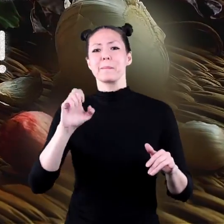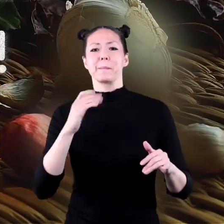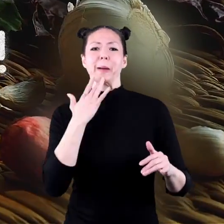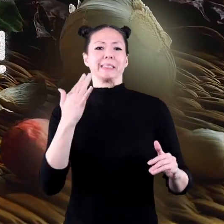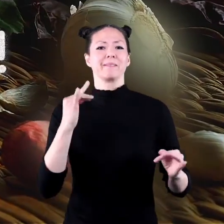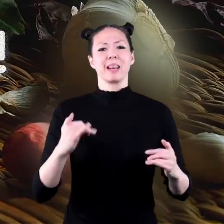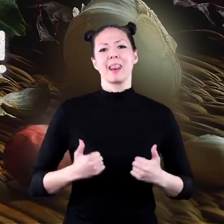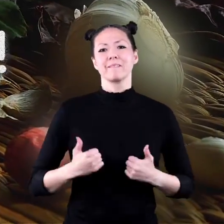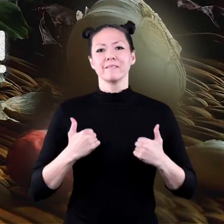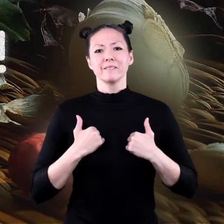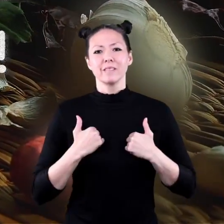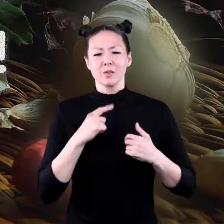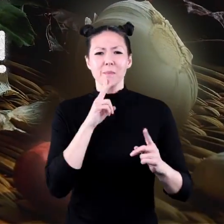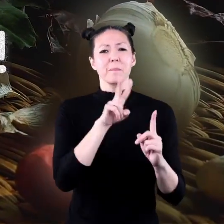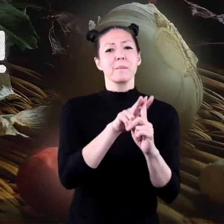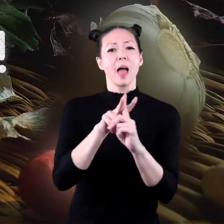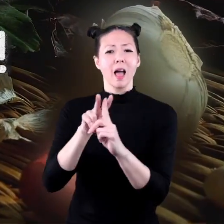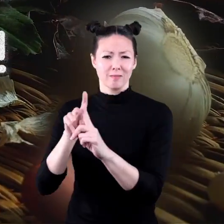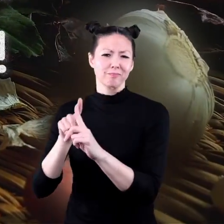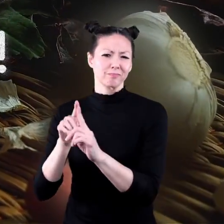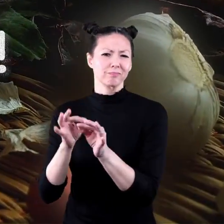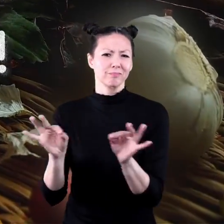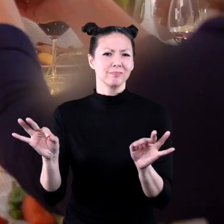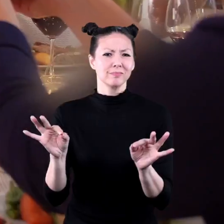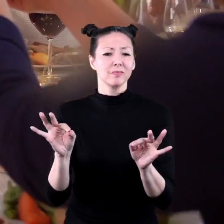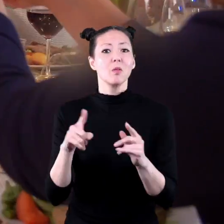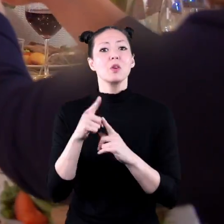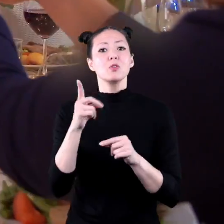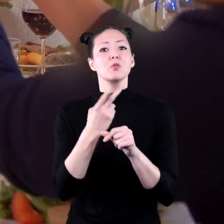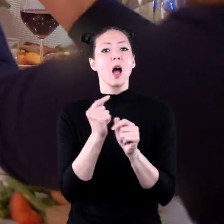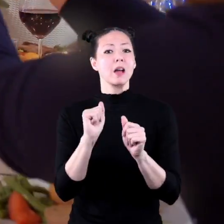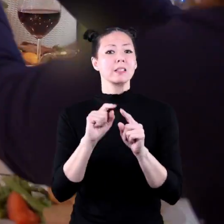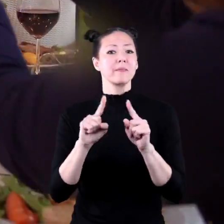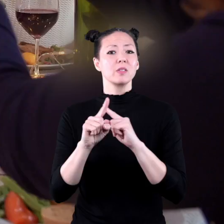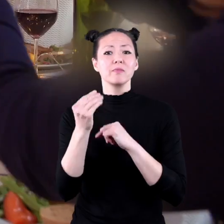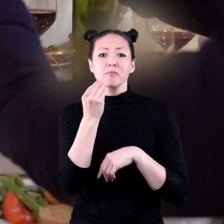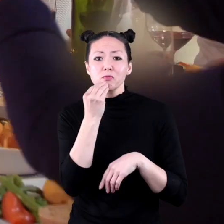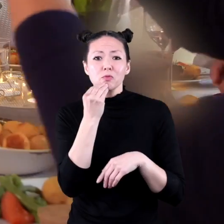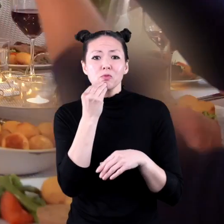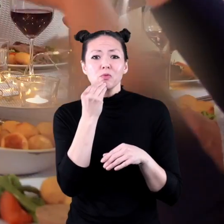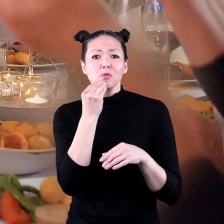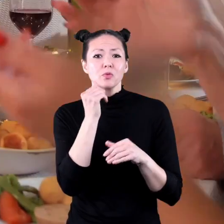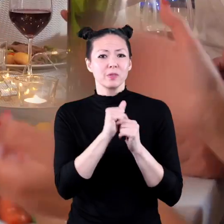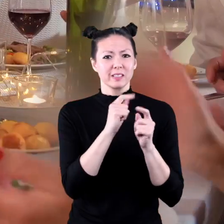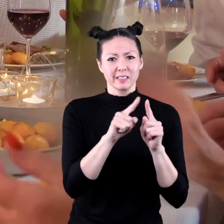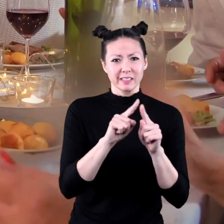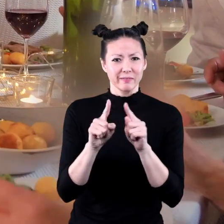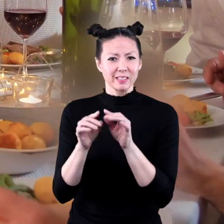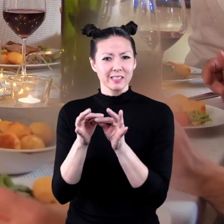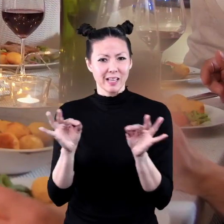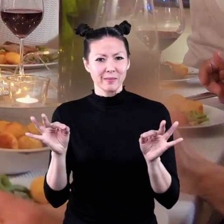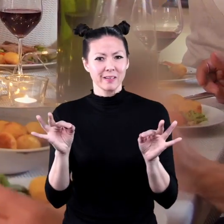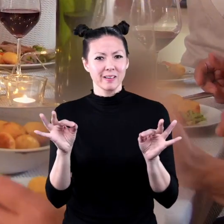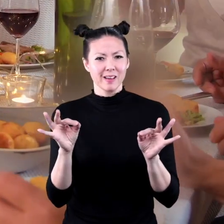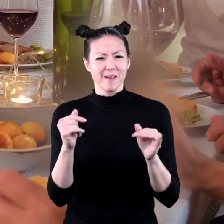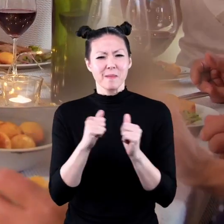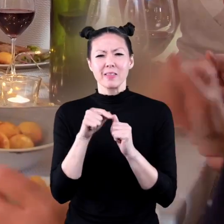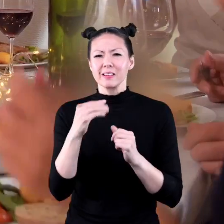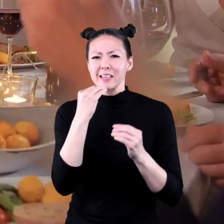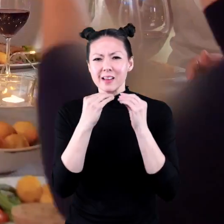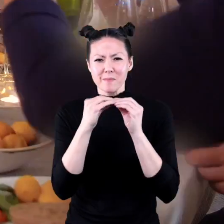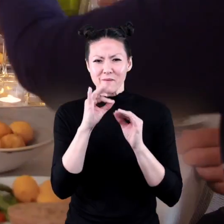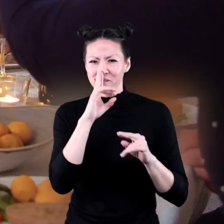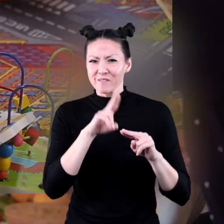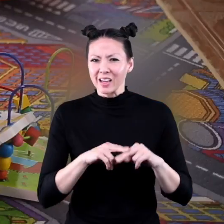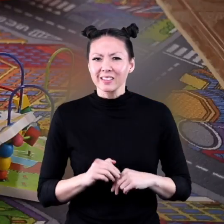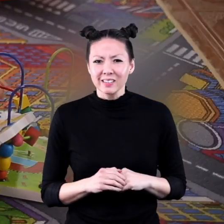life? Well, that applies to sentences as well. When you try different foods with many different tastes, it can make eating more